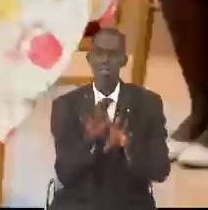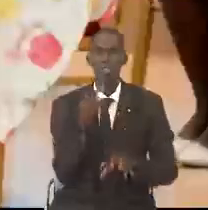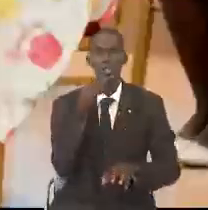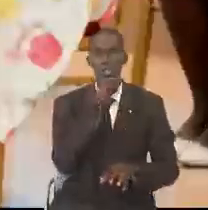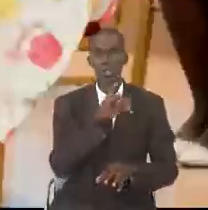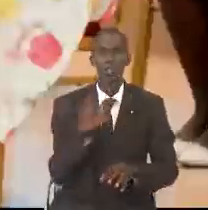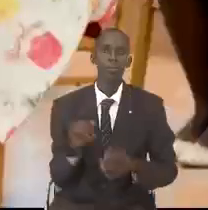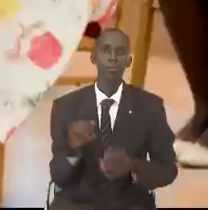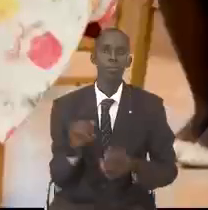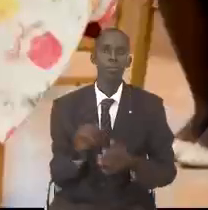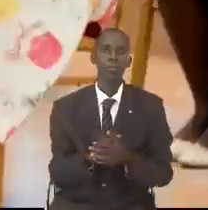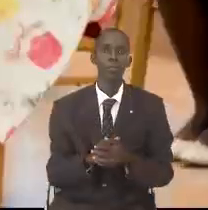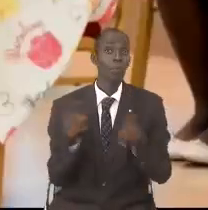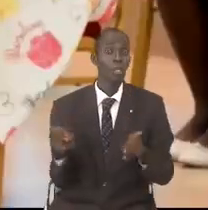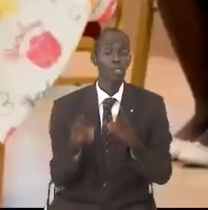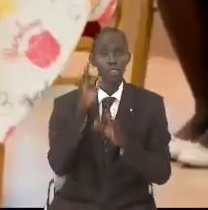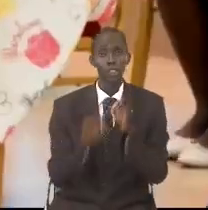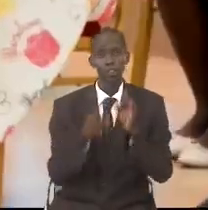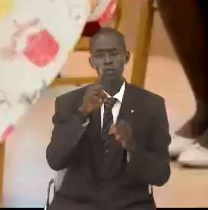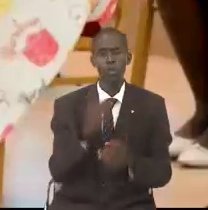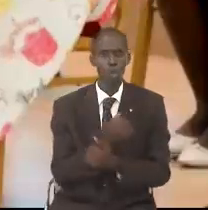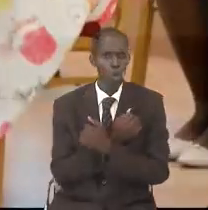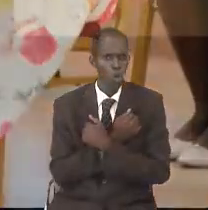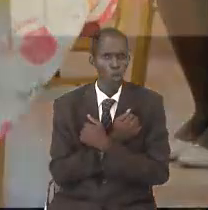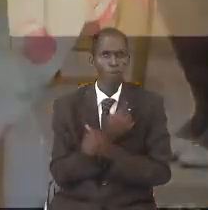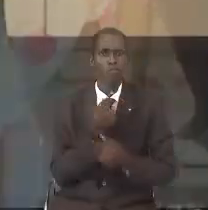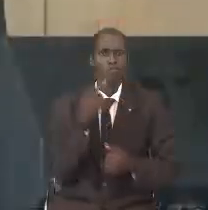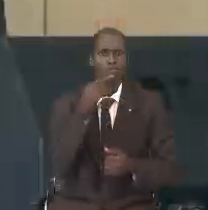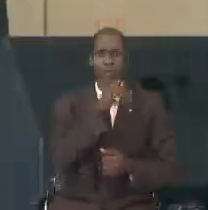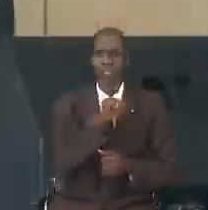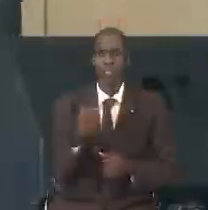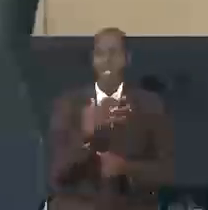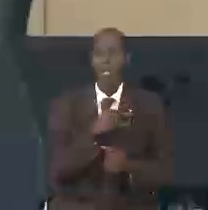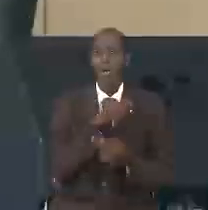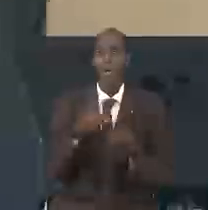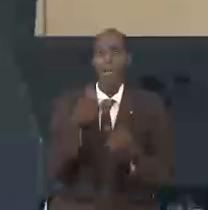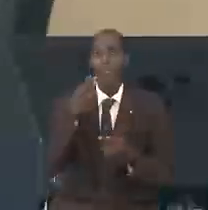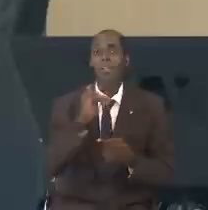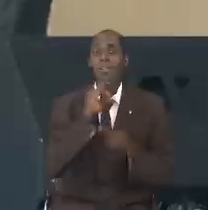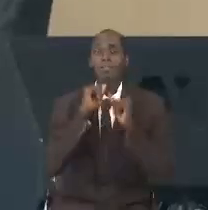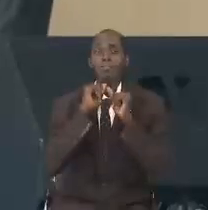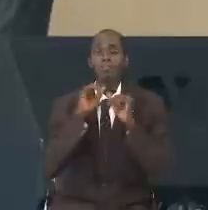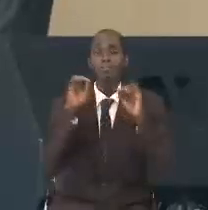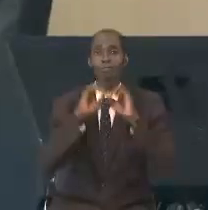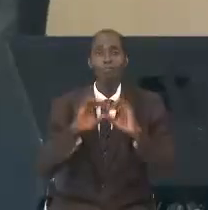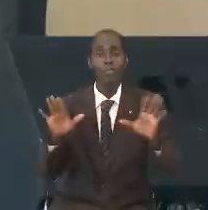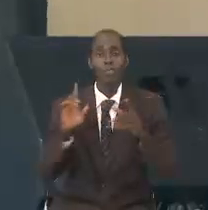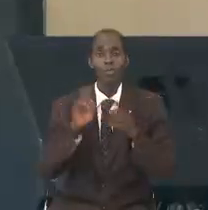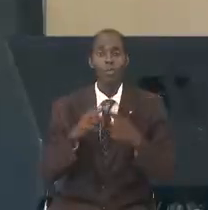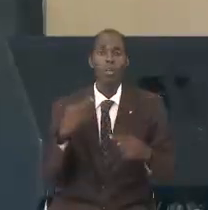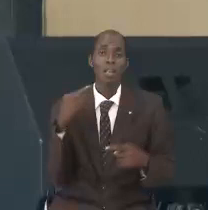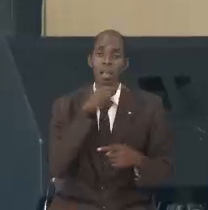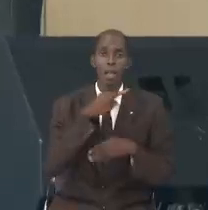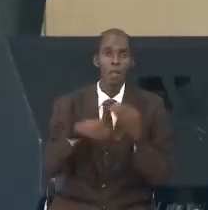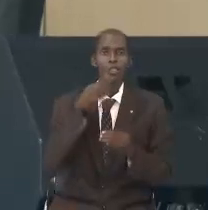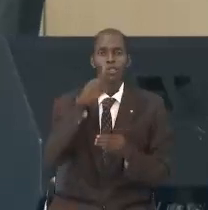But if you love lying, and when there's nothing to lie about, you manufacture a